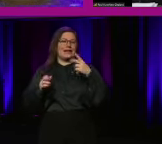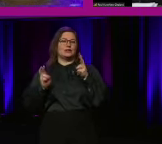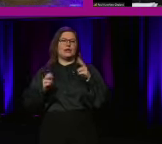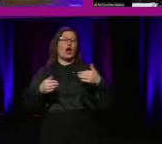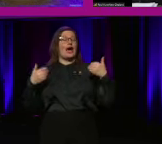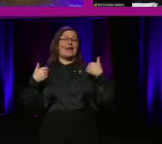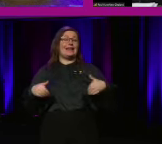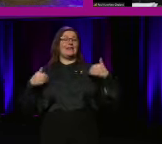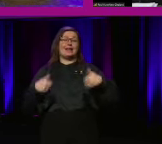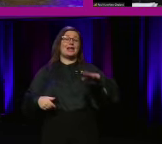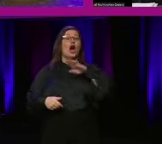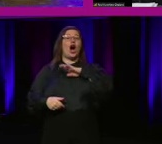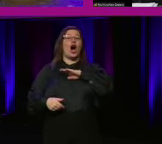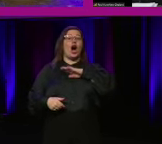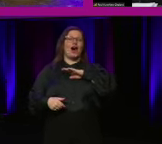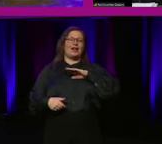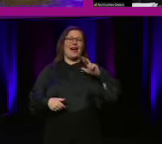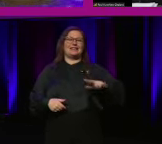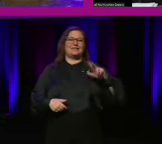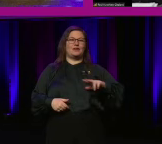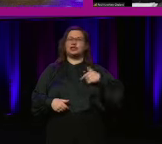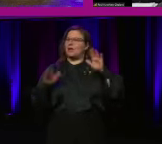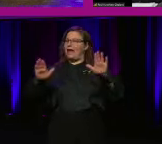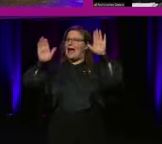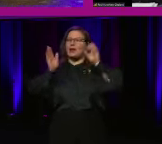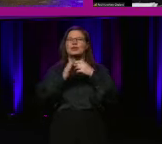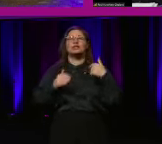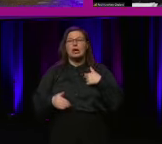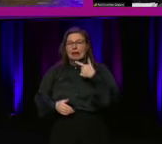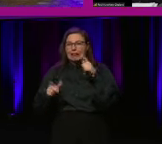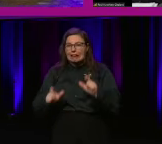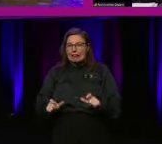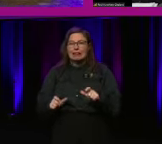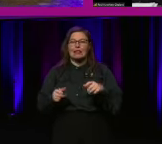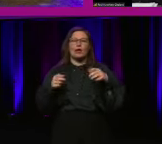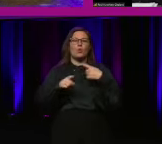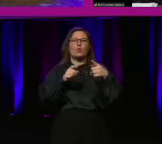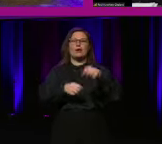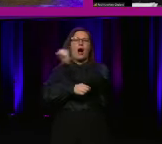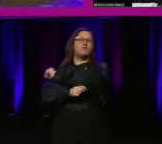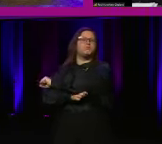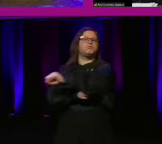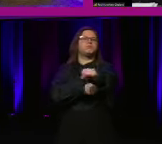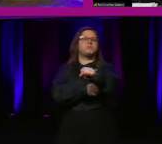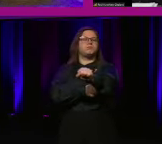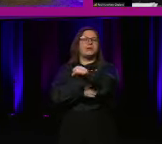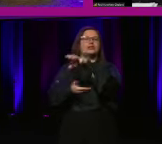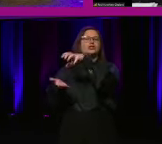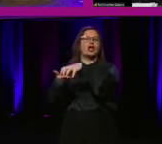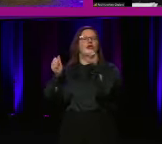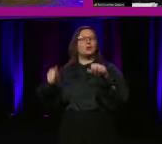human rights responsibilities, because frankly, I was always scared that authoritarian regimes would use this